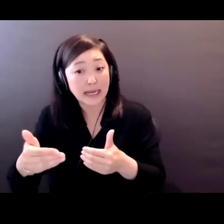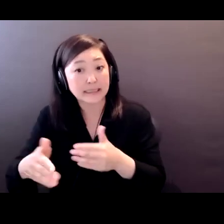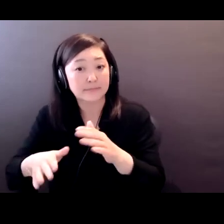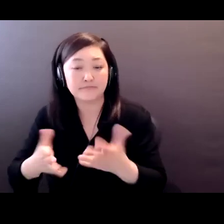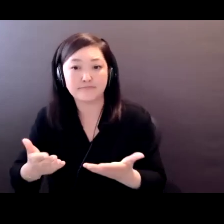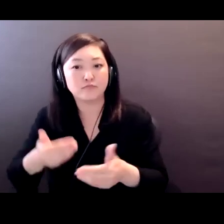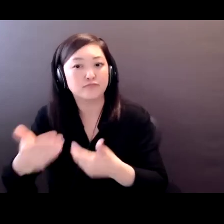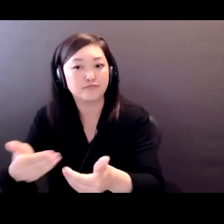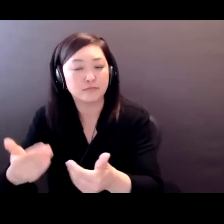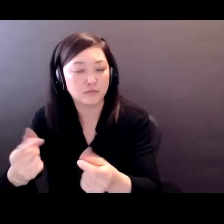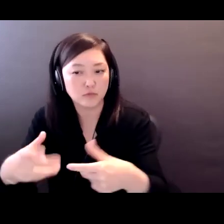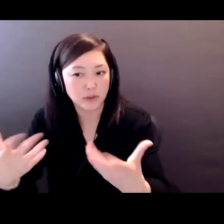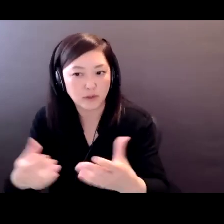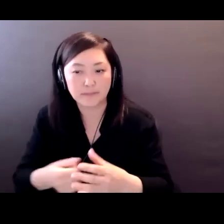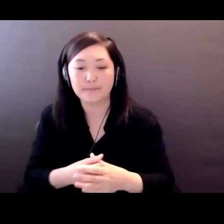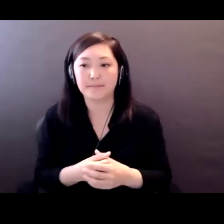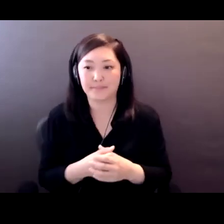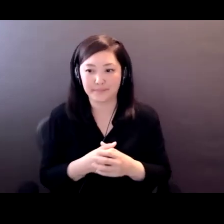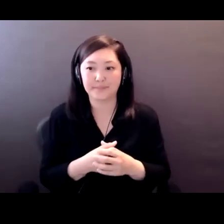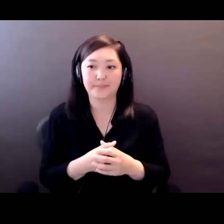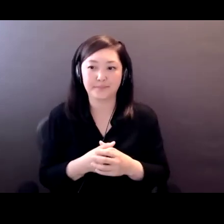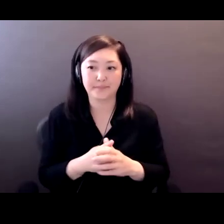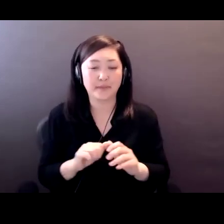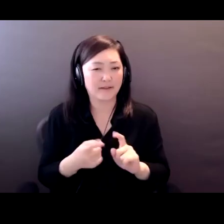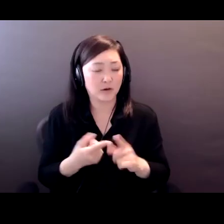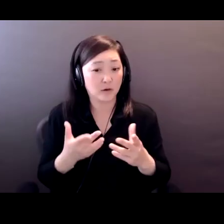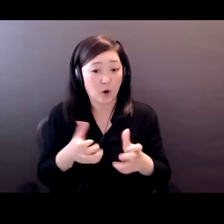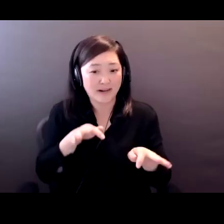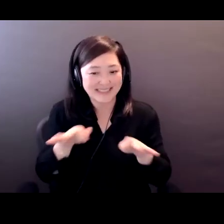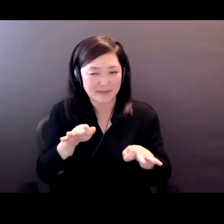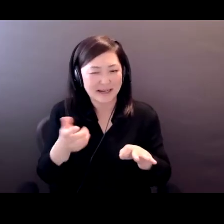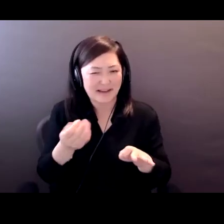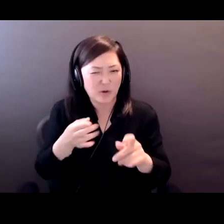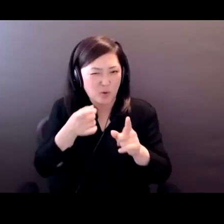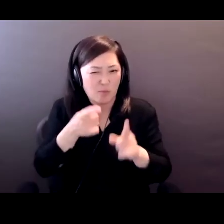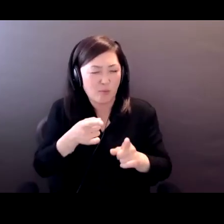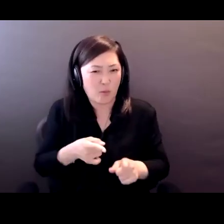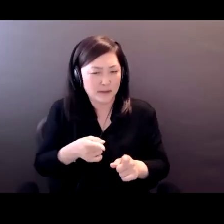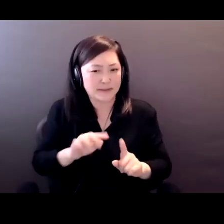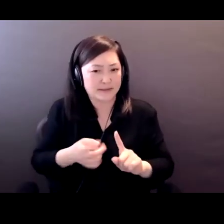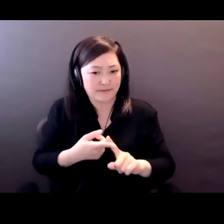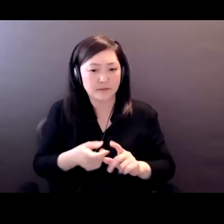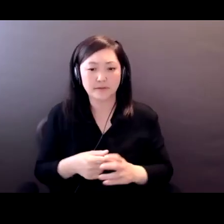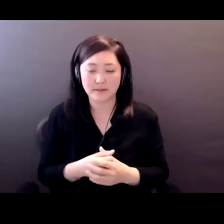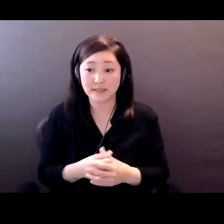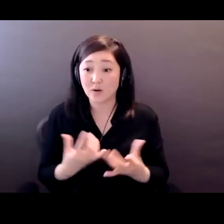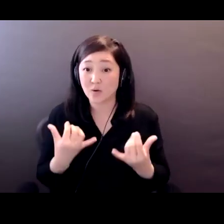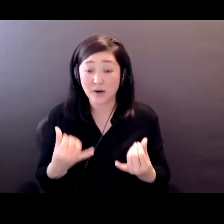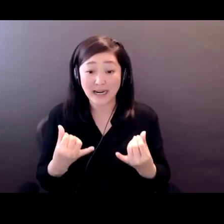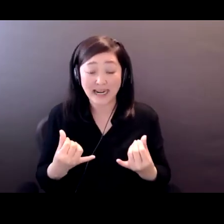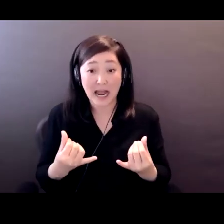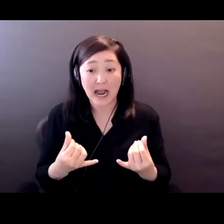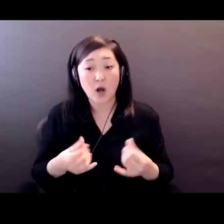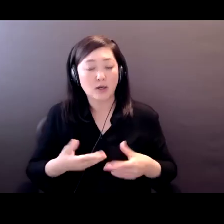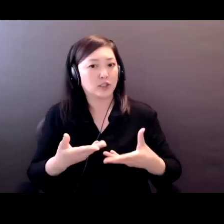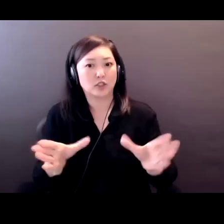my remarks with a few points. So first, my talk today is intended as general information only,